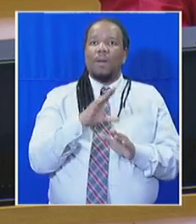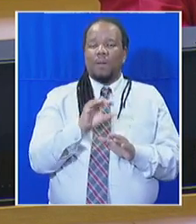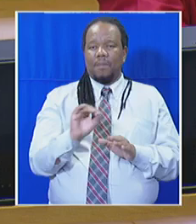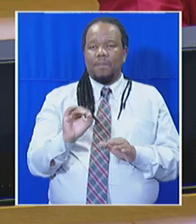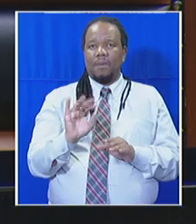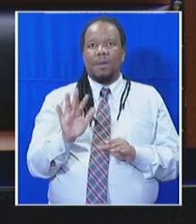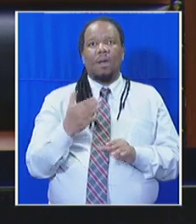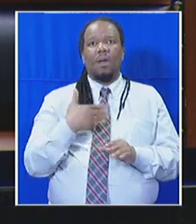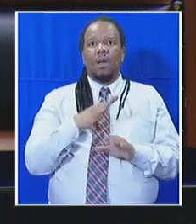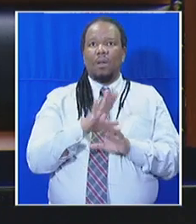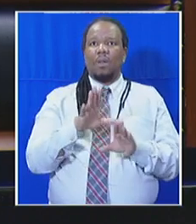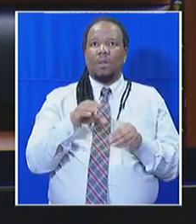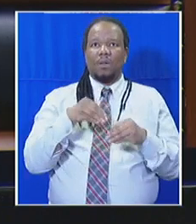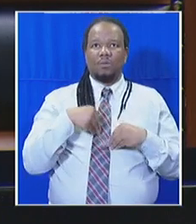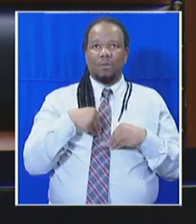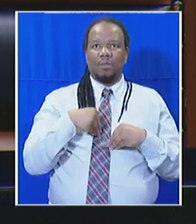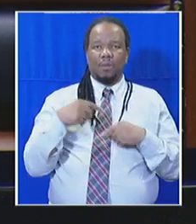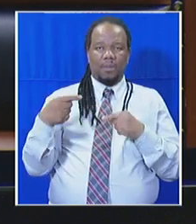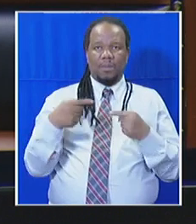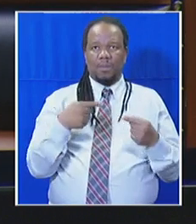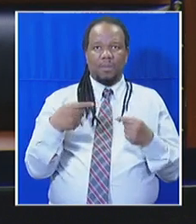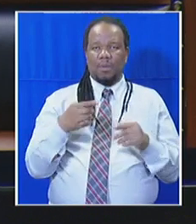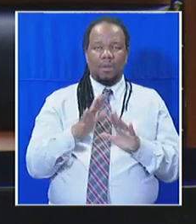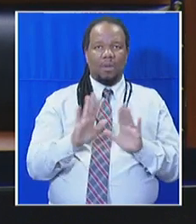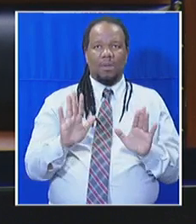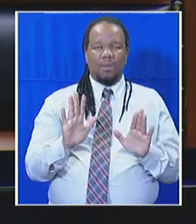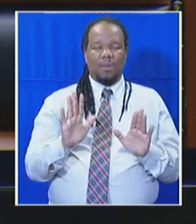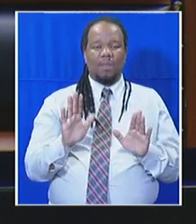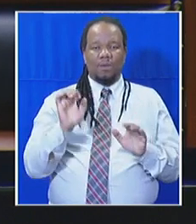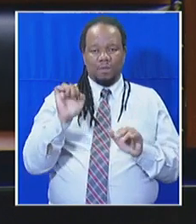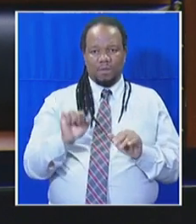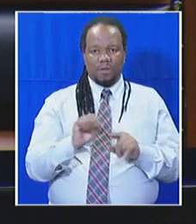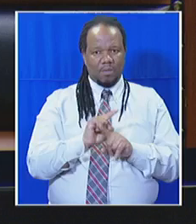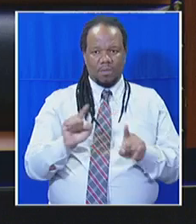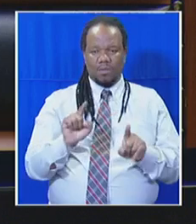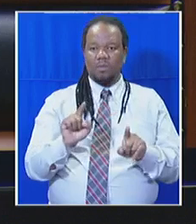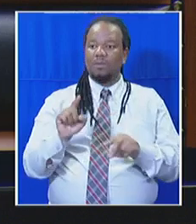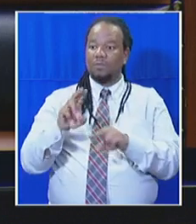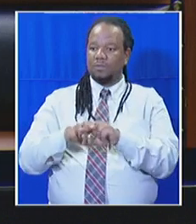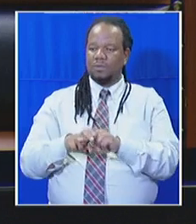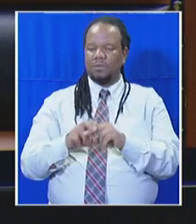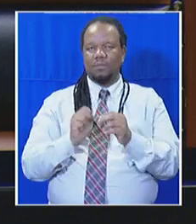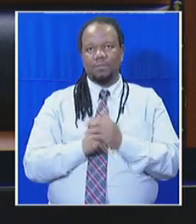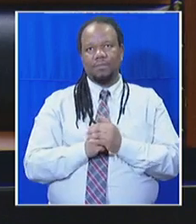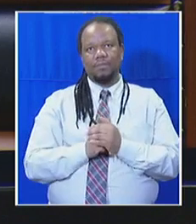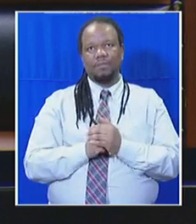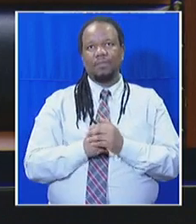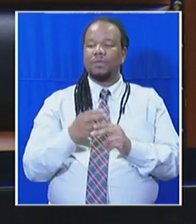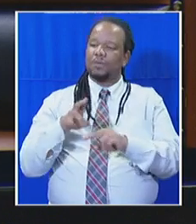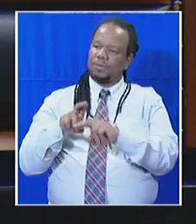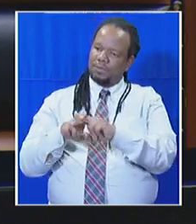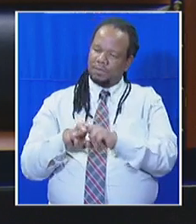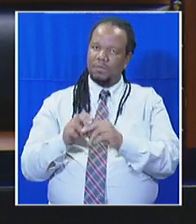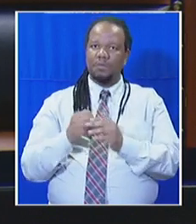not going to allow that far. Yes. Please sit. But please sit. Can